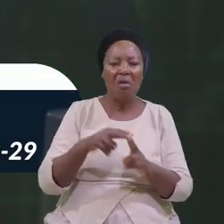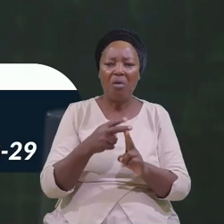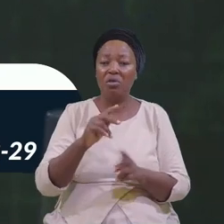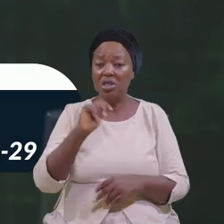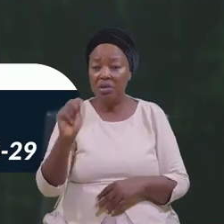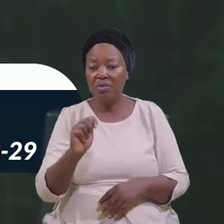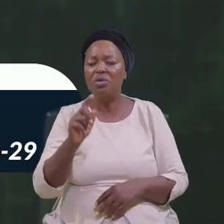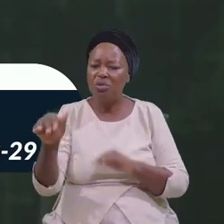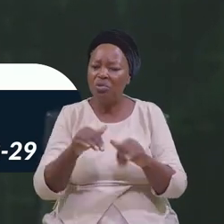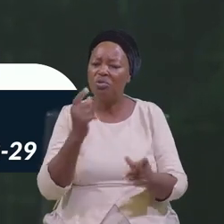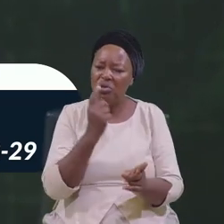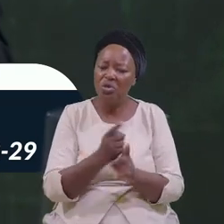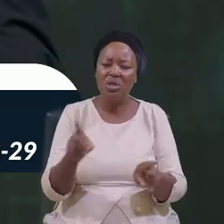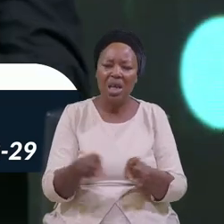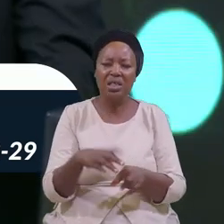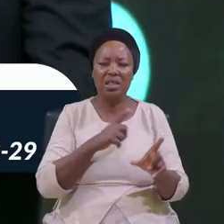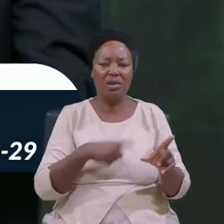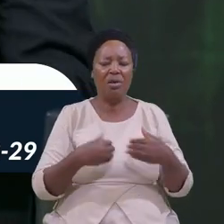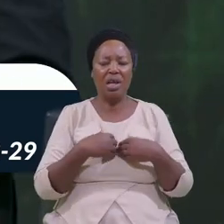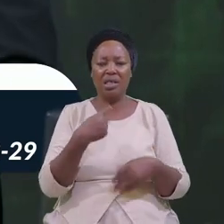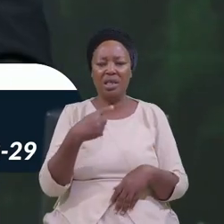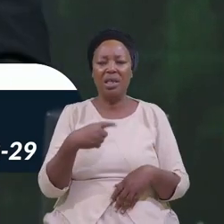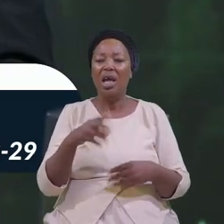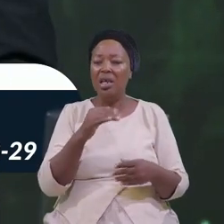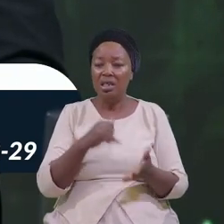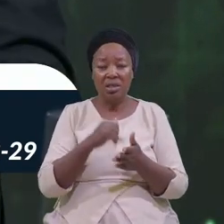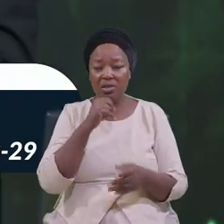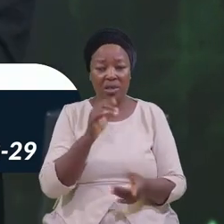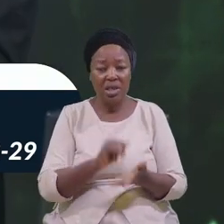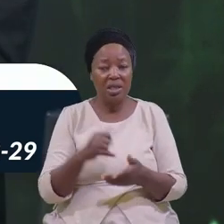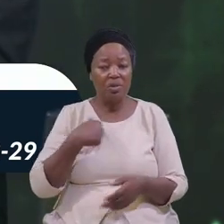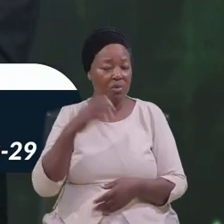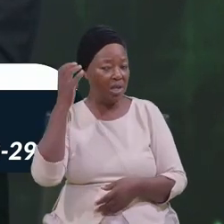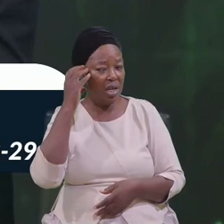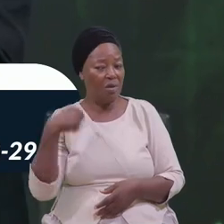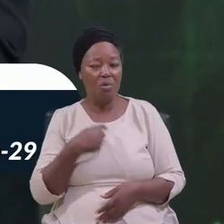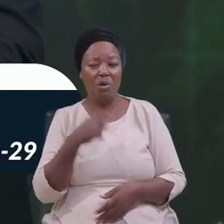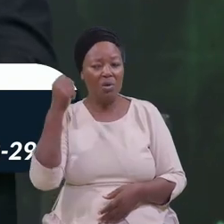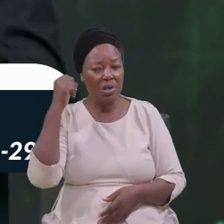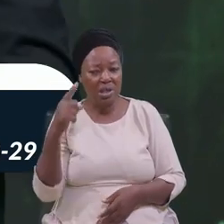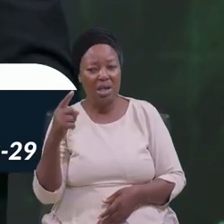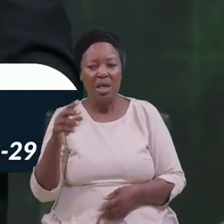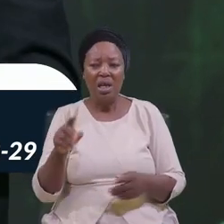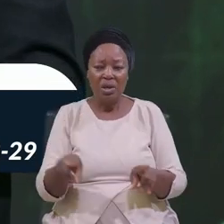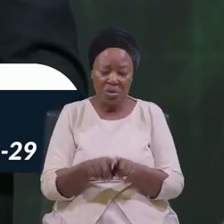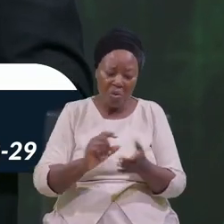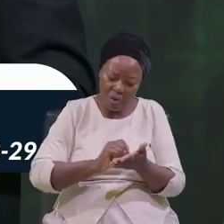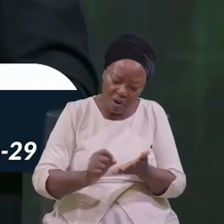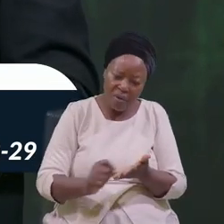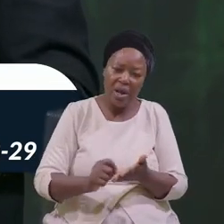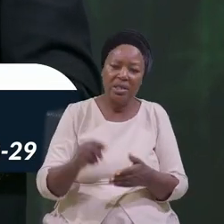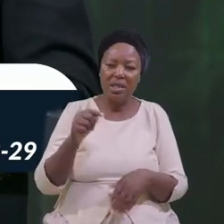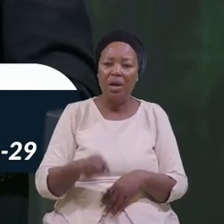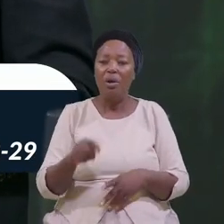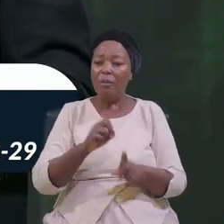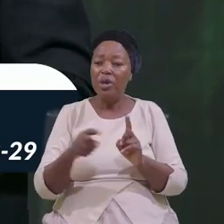as the Lord had said. It's not that, you know, we hear, we understand, we even write notes, but we